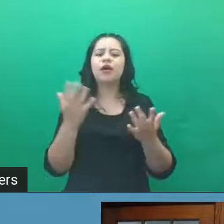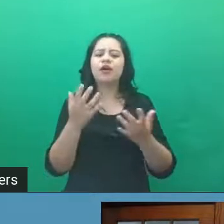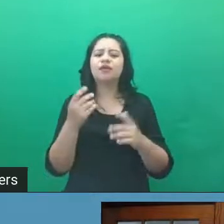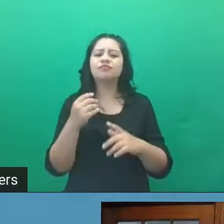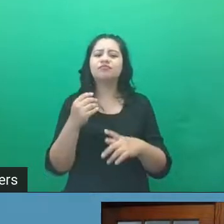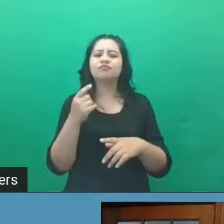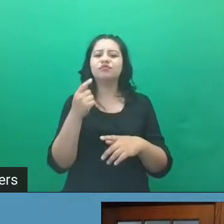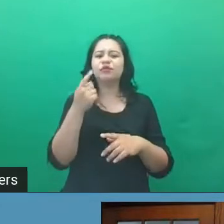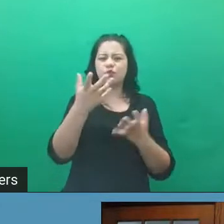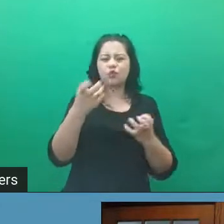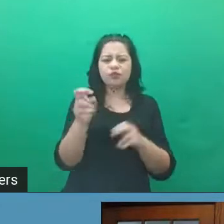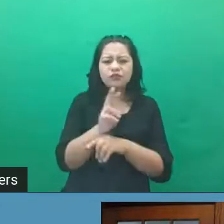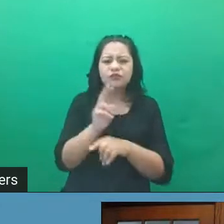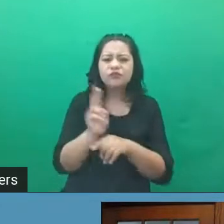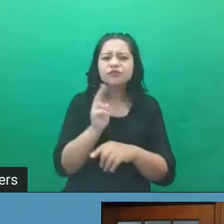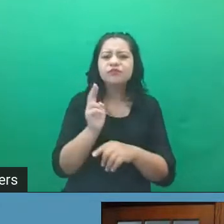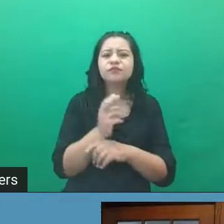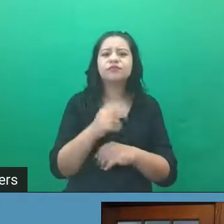to be using, and